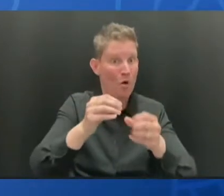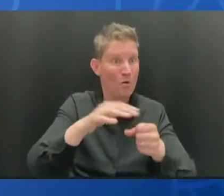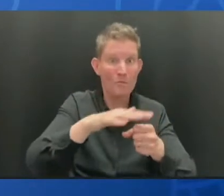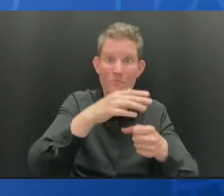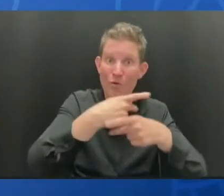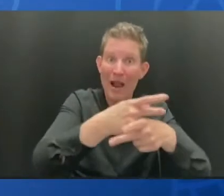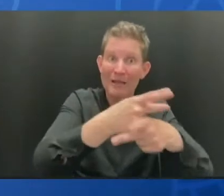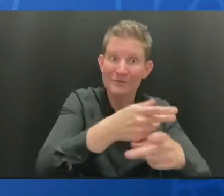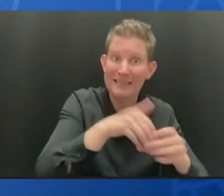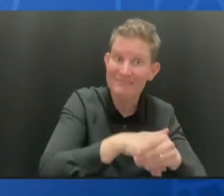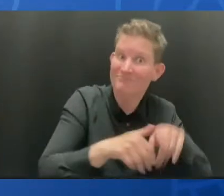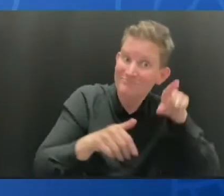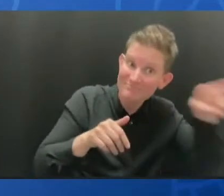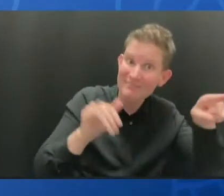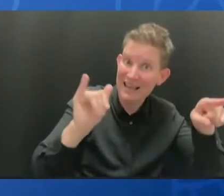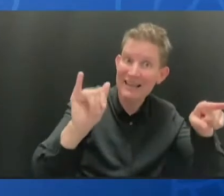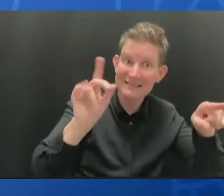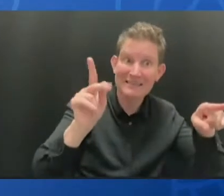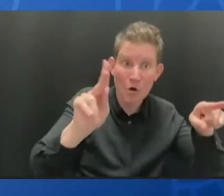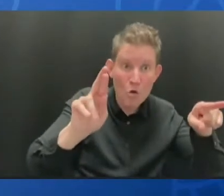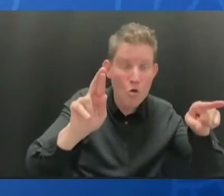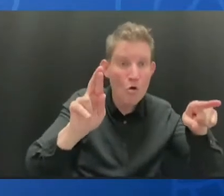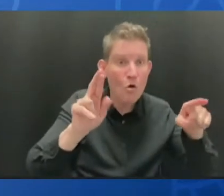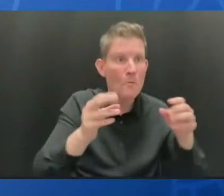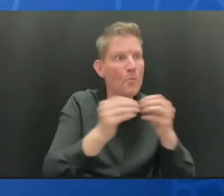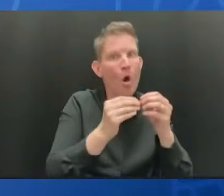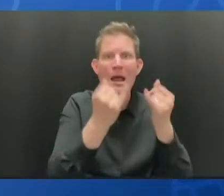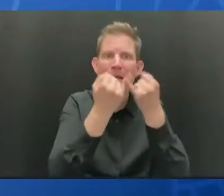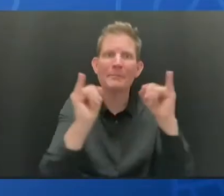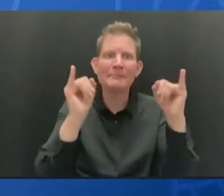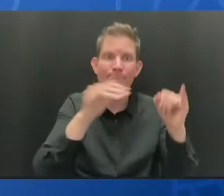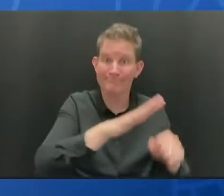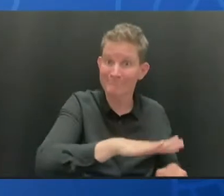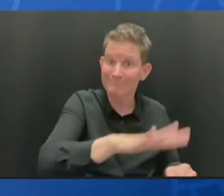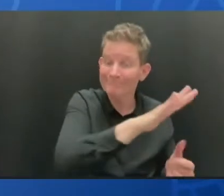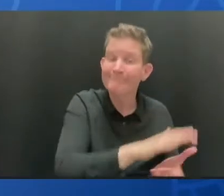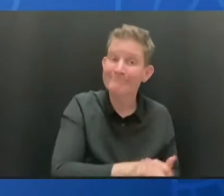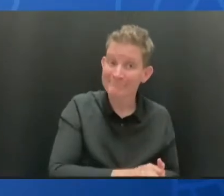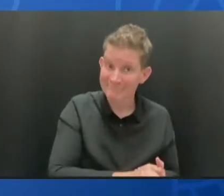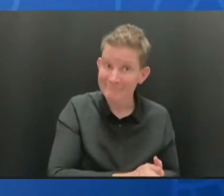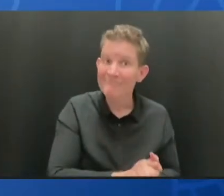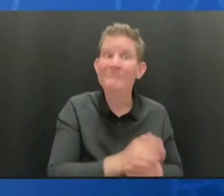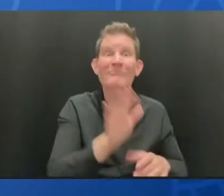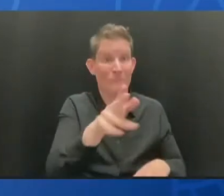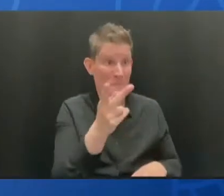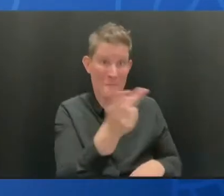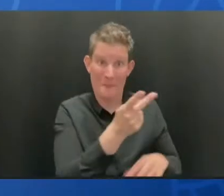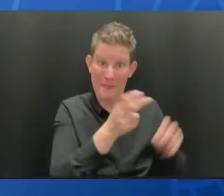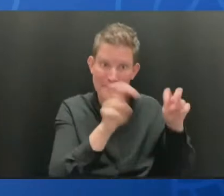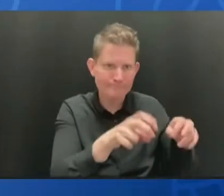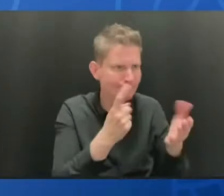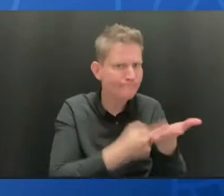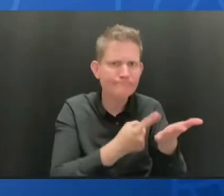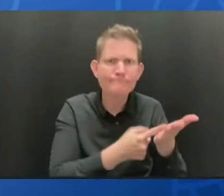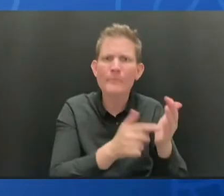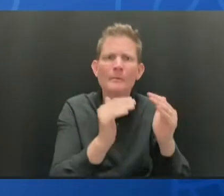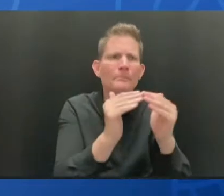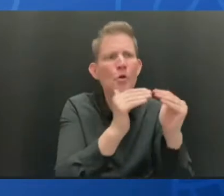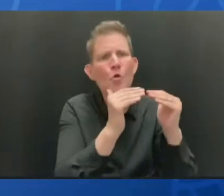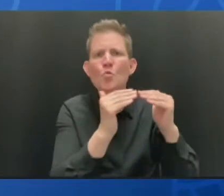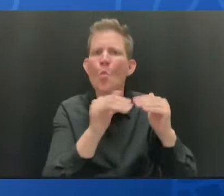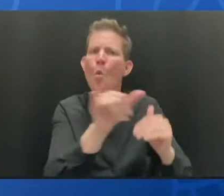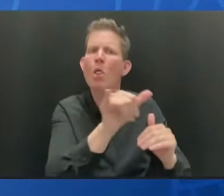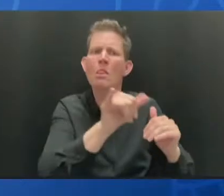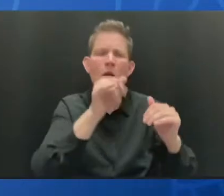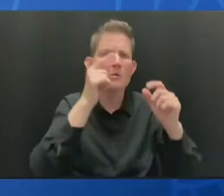independence. The Secretary and Prime Minister discussed their mutual interests in protecting the rights of religious and ethnic minorities in Iraq and